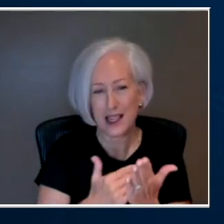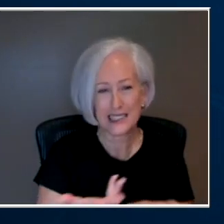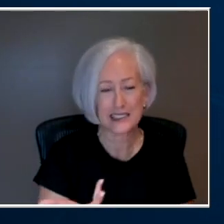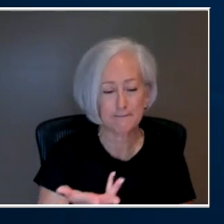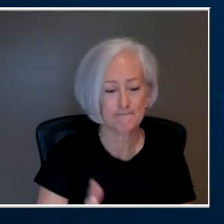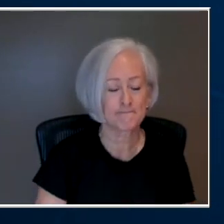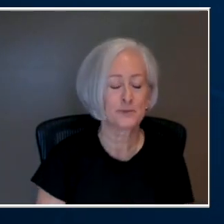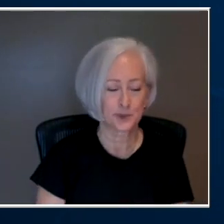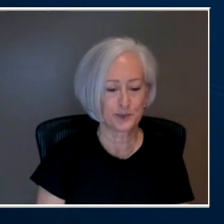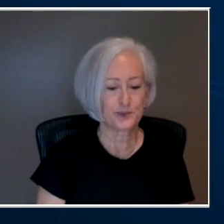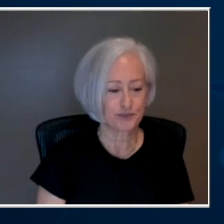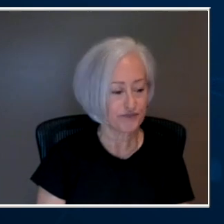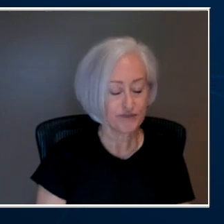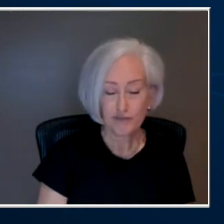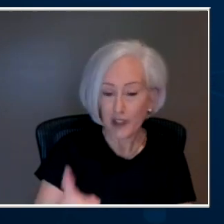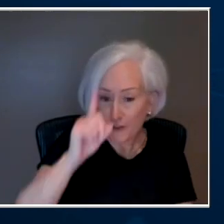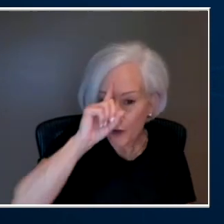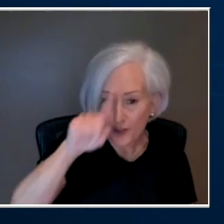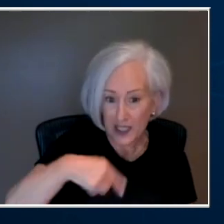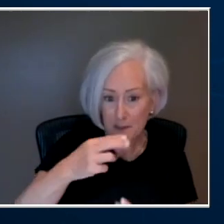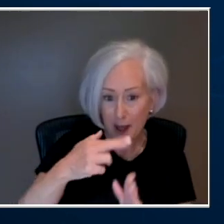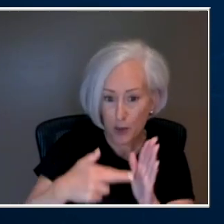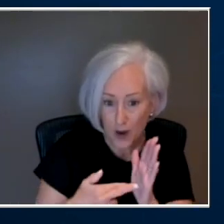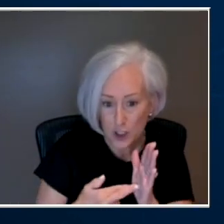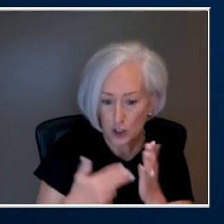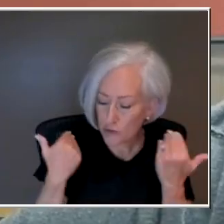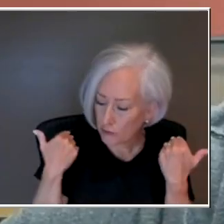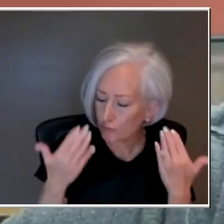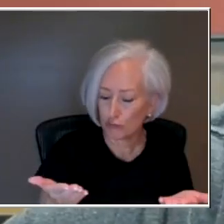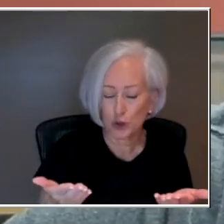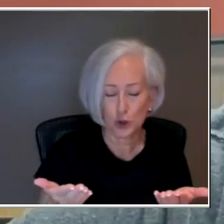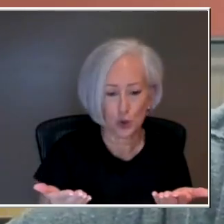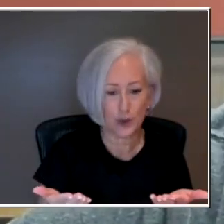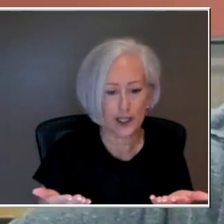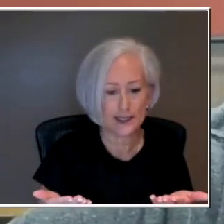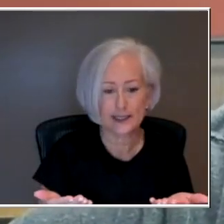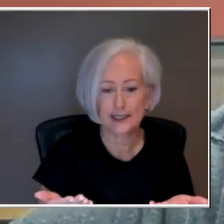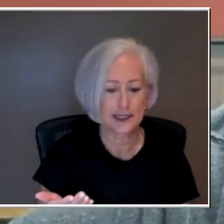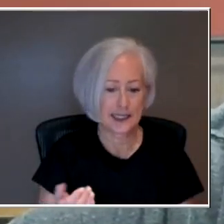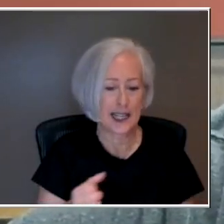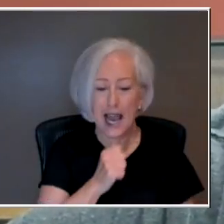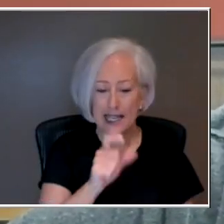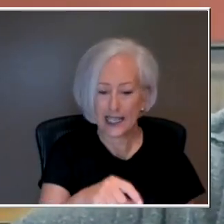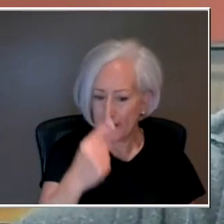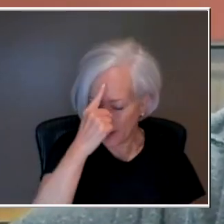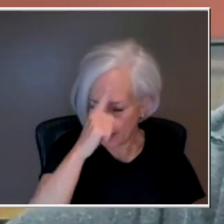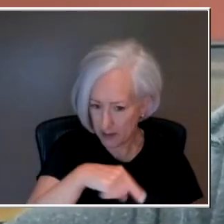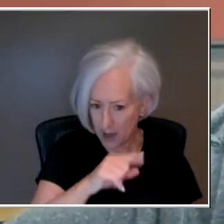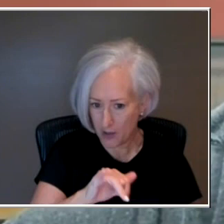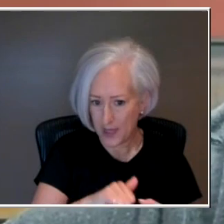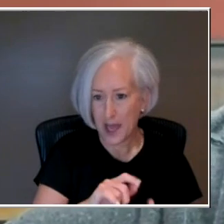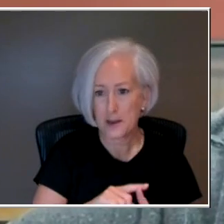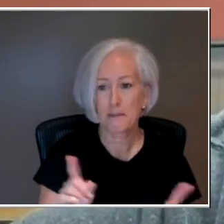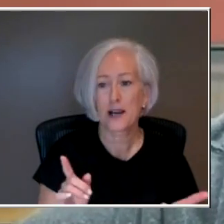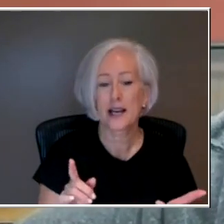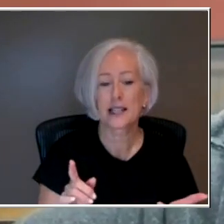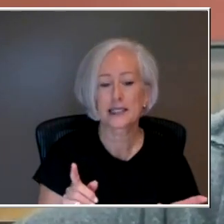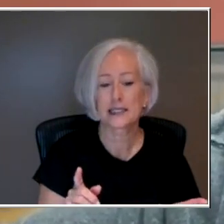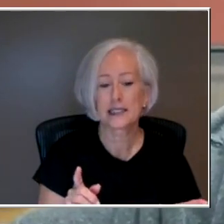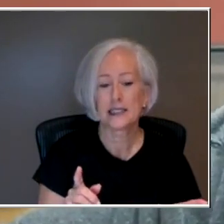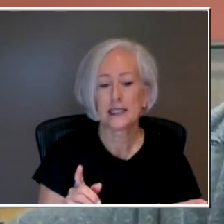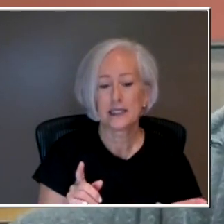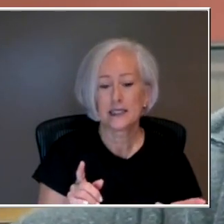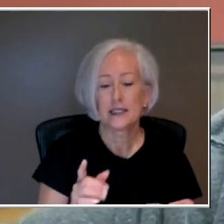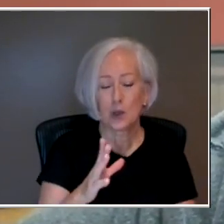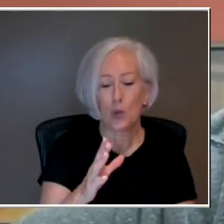I say if you're even thinking about it, do it. I mean, it was a no-brainer for me, obviously. Like I said, when I got